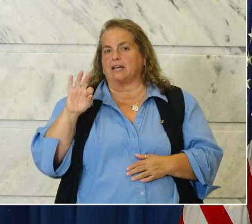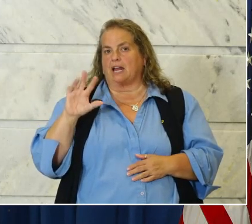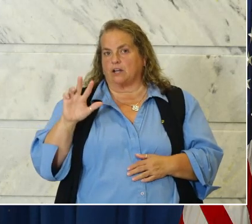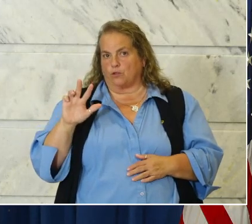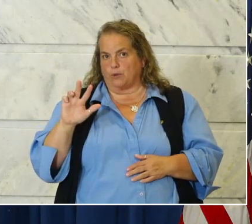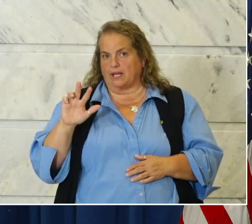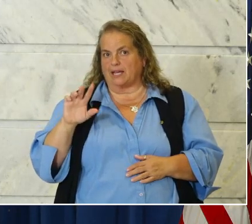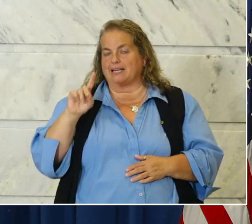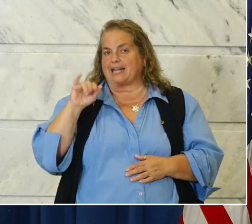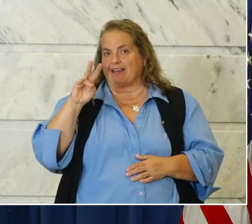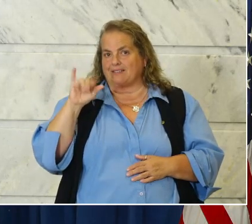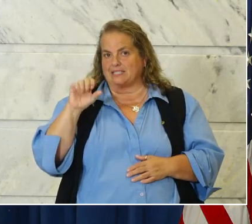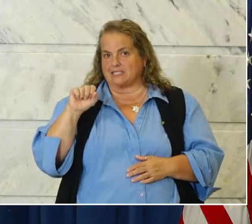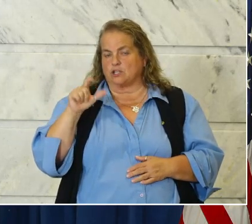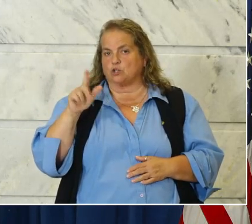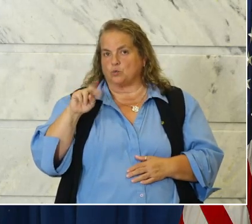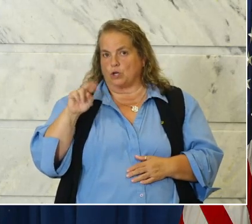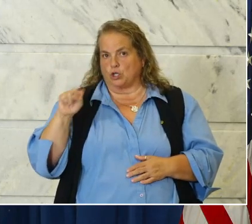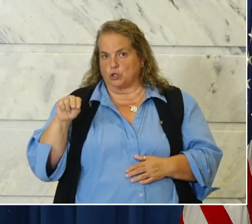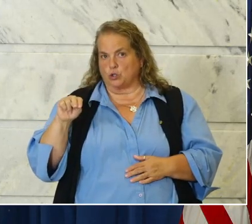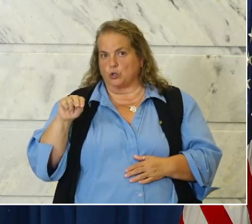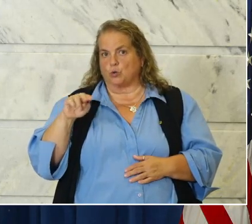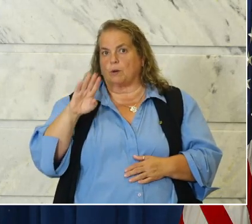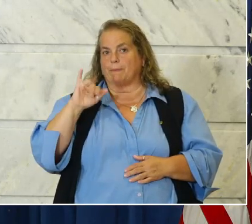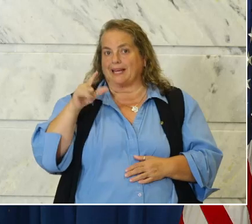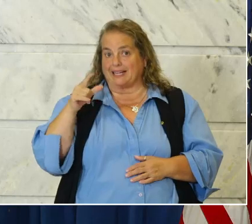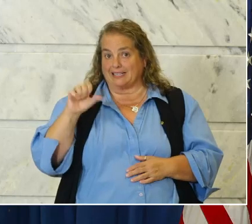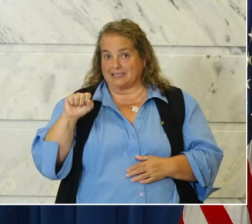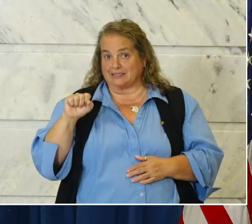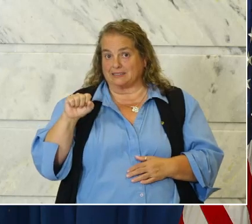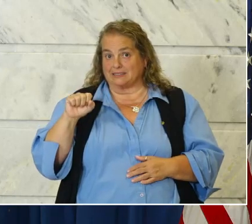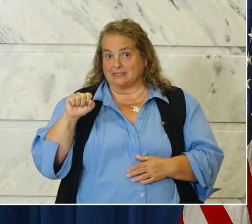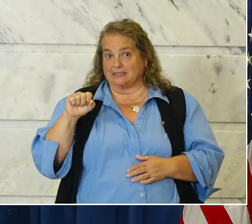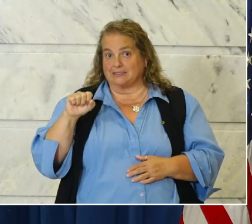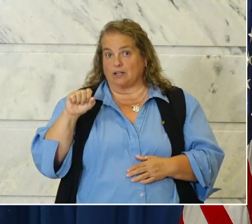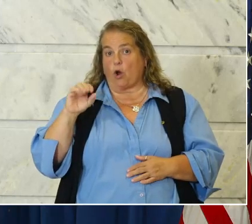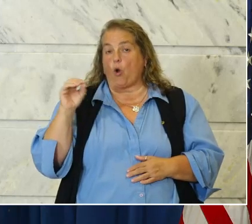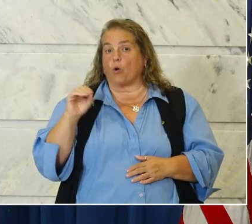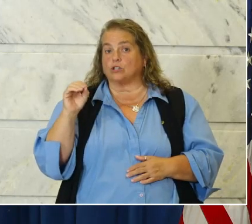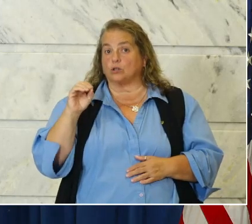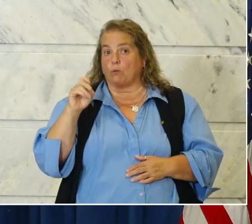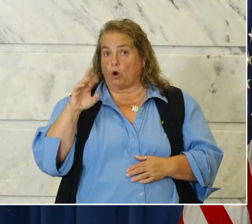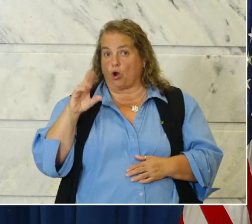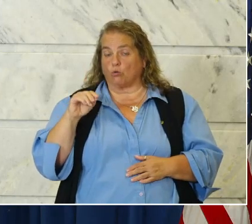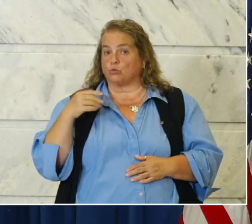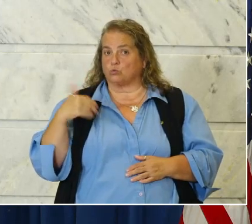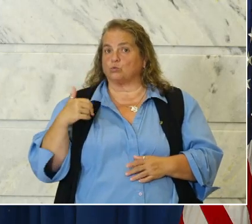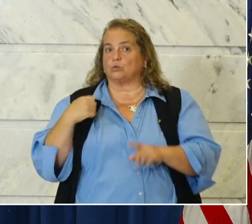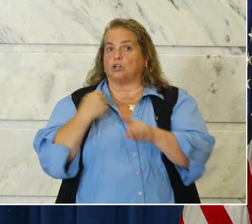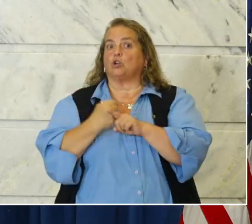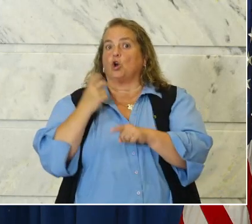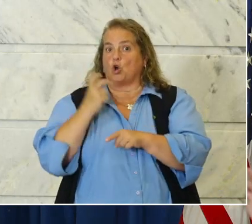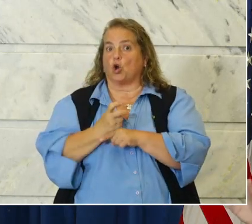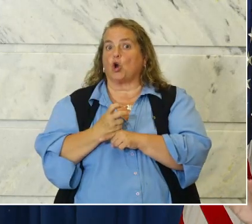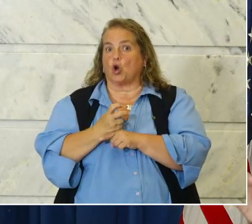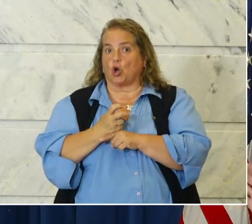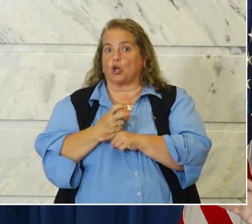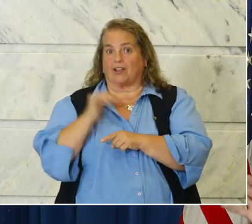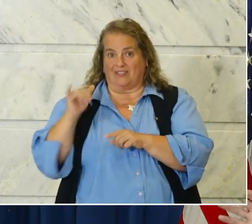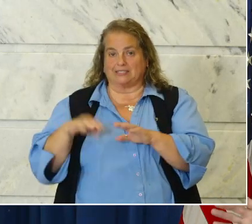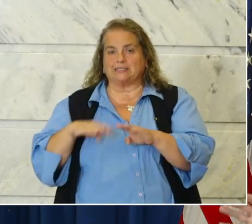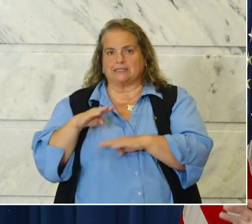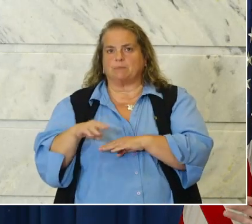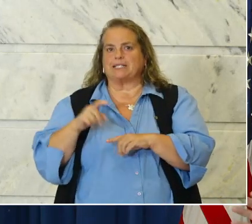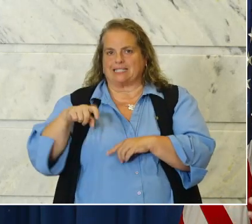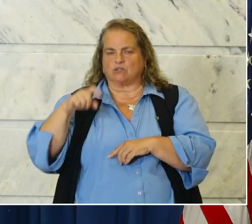93, Davis County 22. Davis County, City of Owensboro, have been hit really hard. These steps are going to be